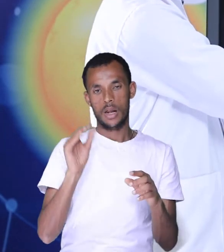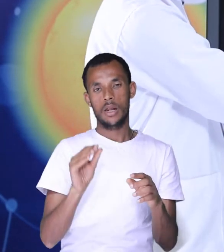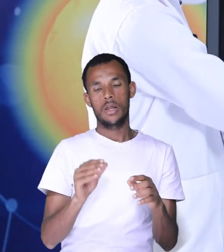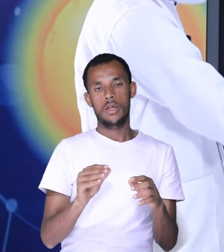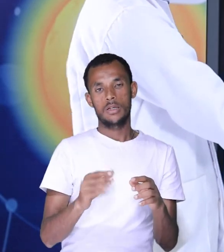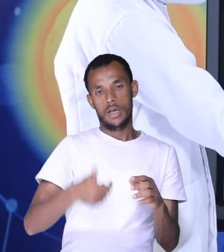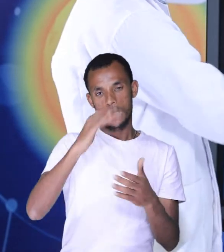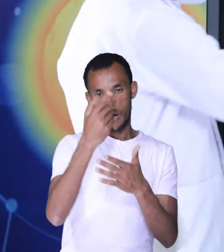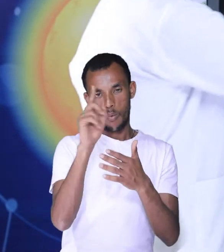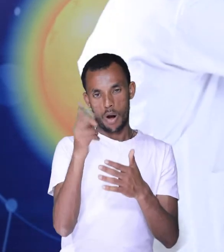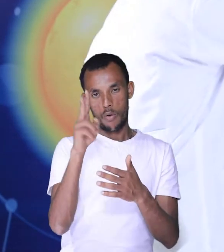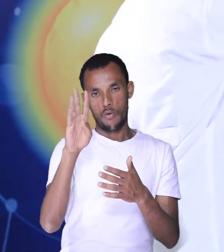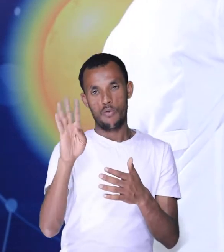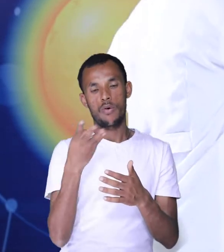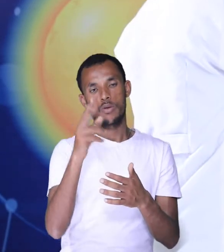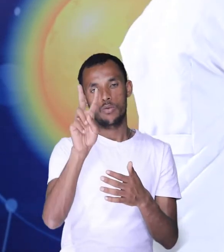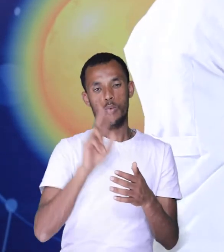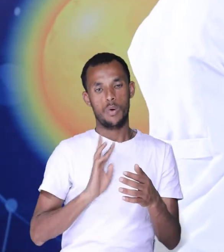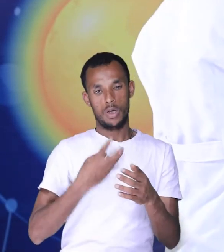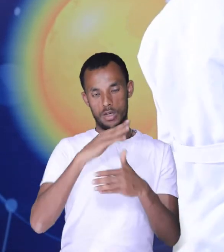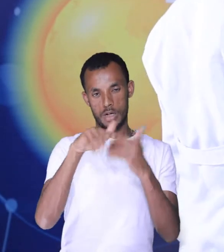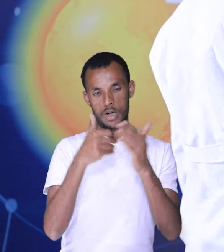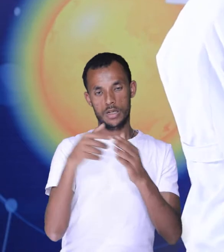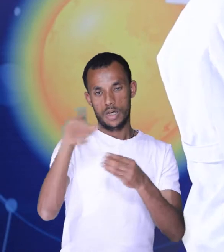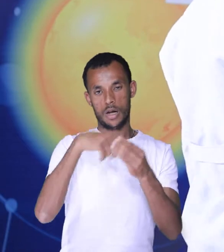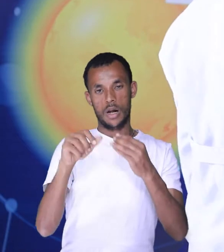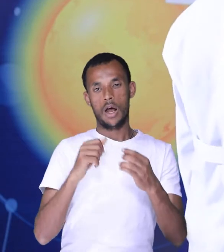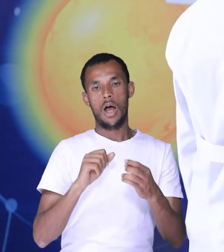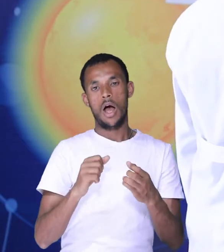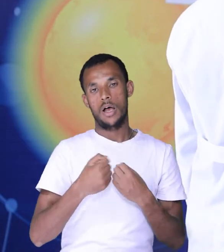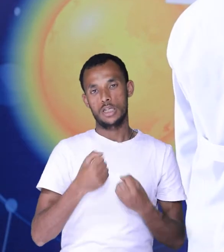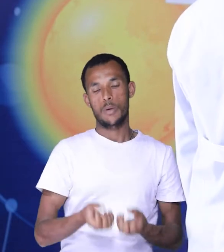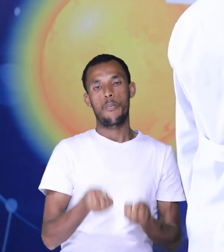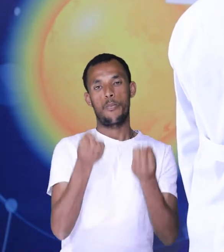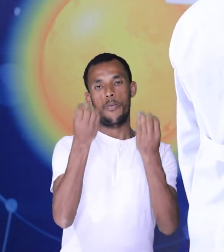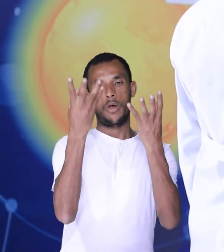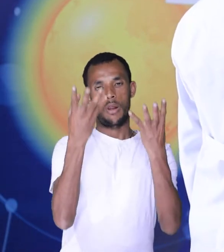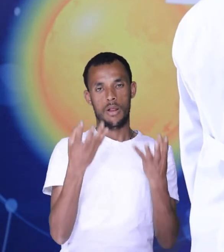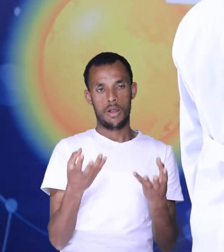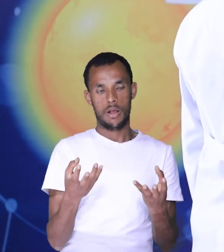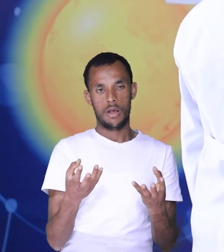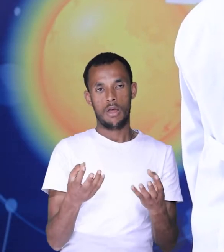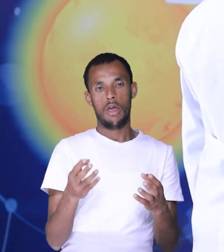the other half, so that we can generalize circle has infinitely many